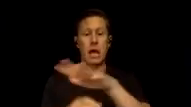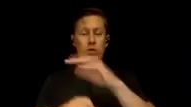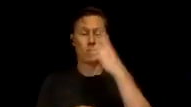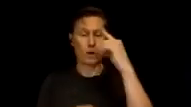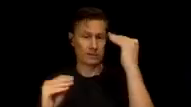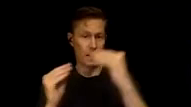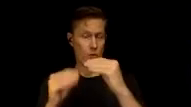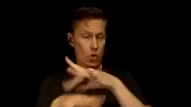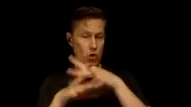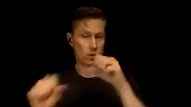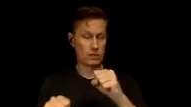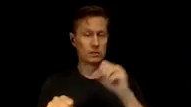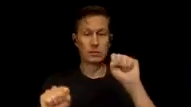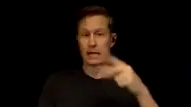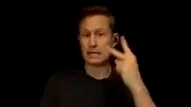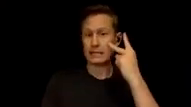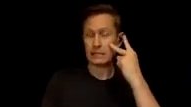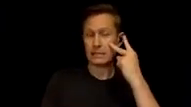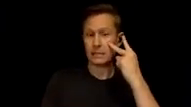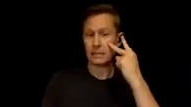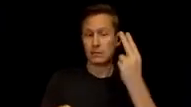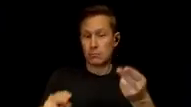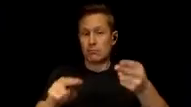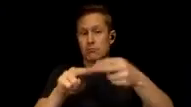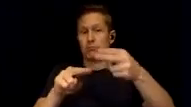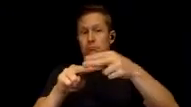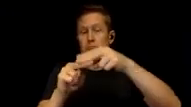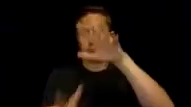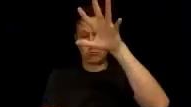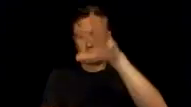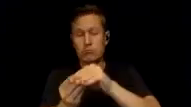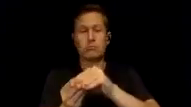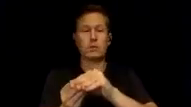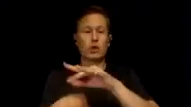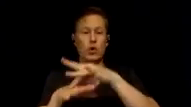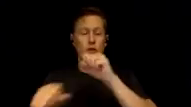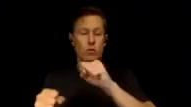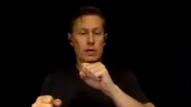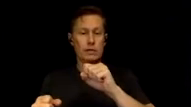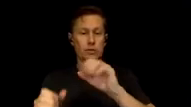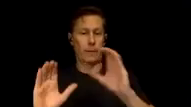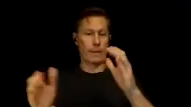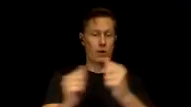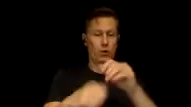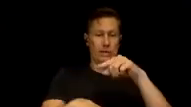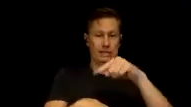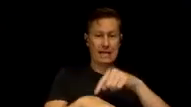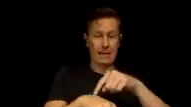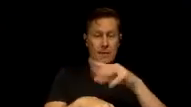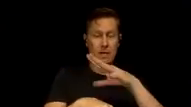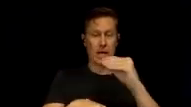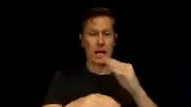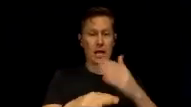a lot of earthquakes, showing the cumulative number of earthquakes versus time, accumulating rapidly after Joshua Tree and then